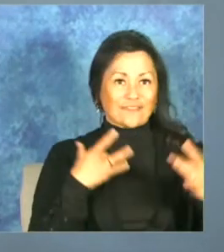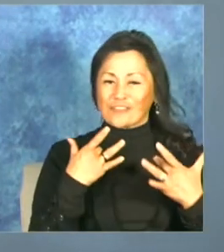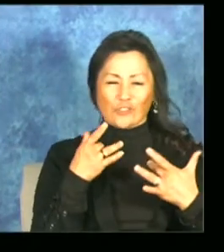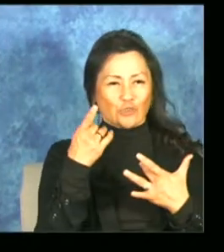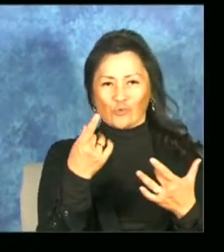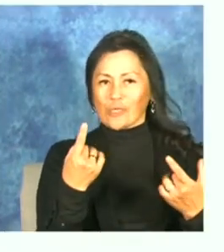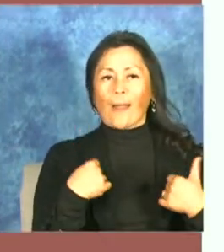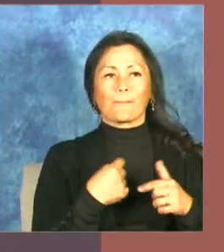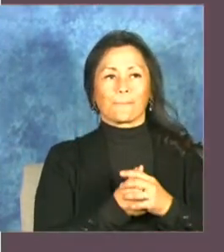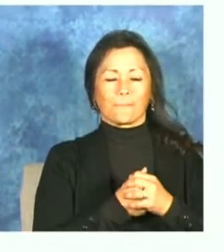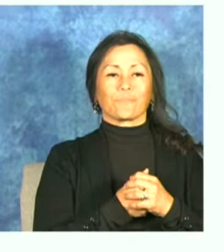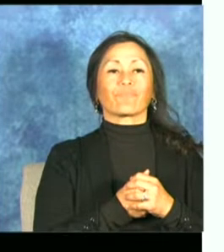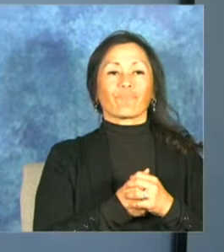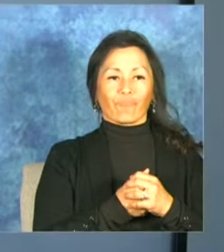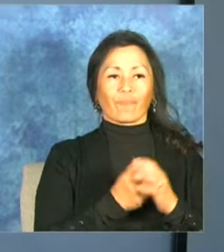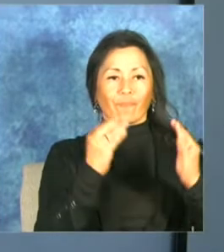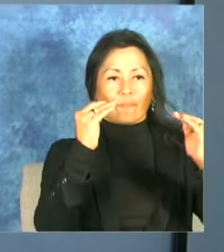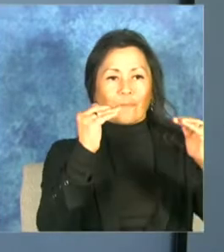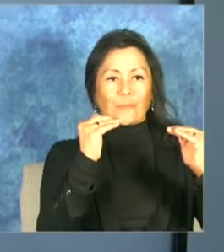have you.